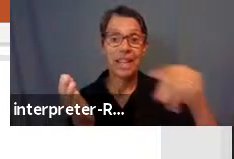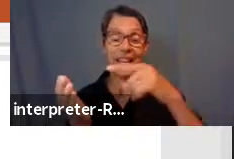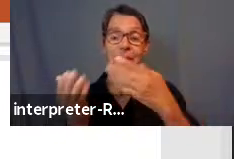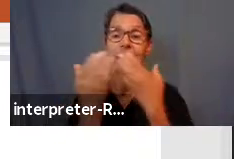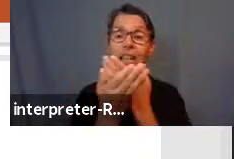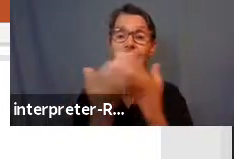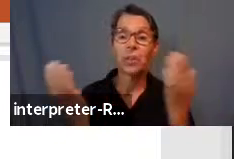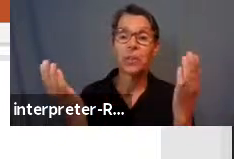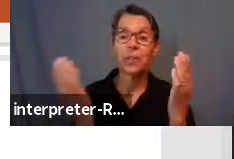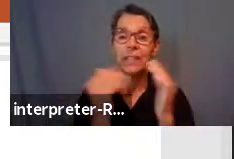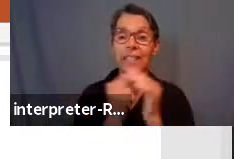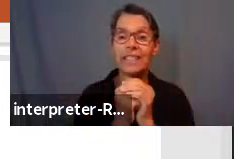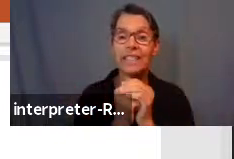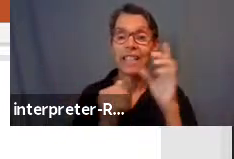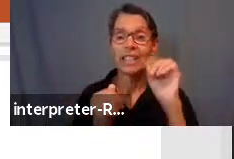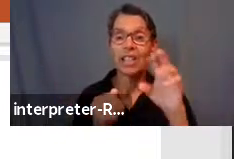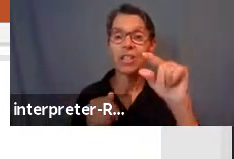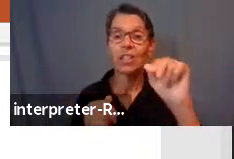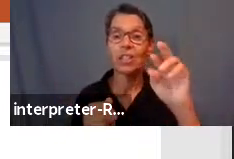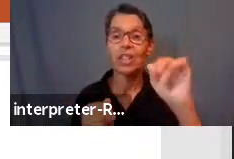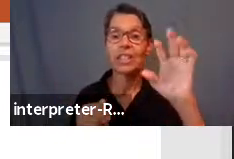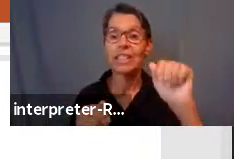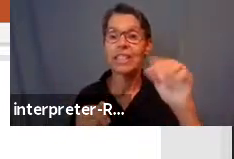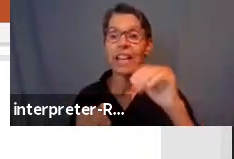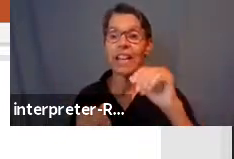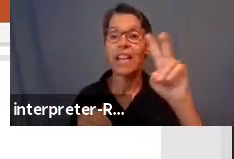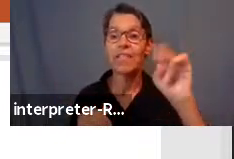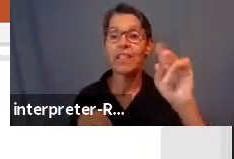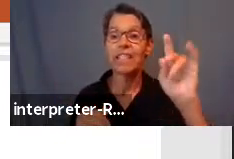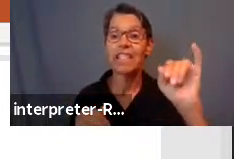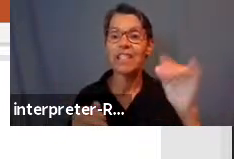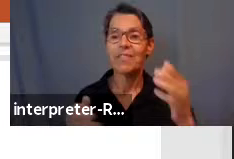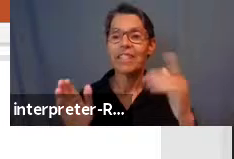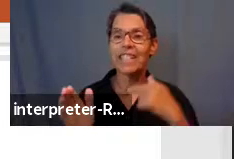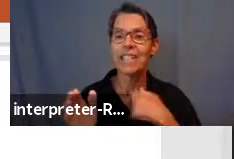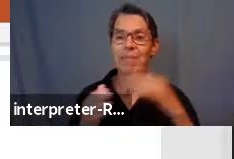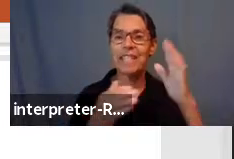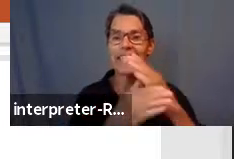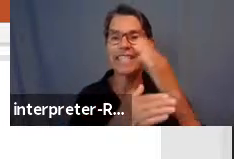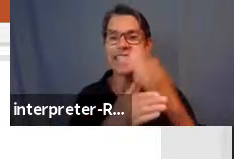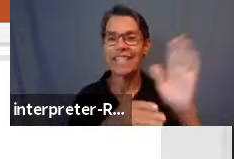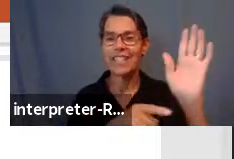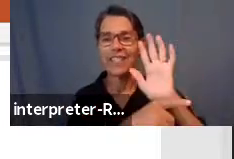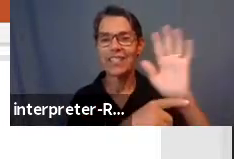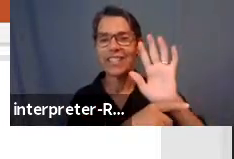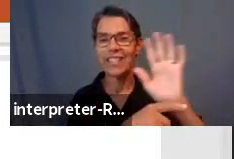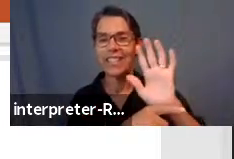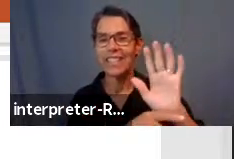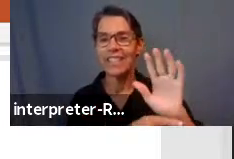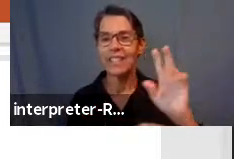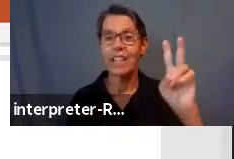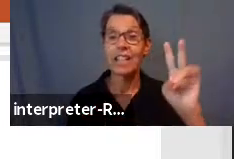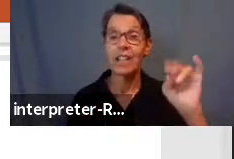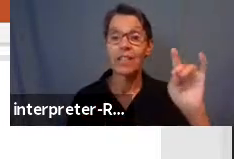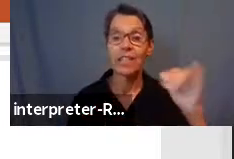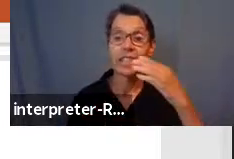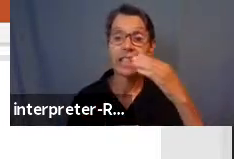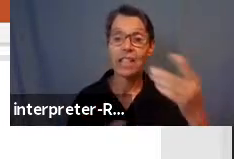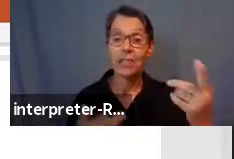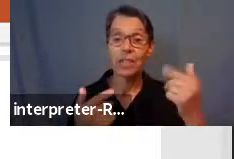you, Dr. Garcia and Vicki, for letting me share that. Thank you for being here. It's very